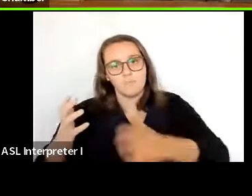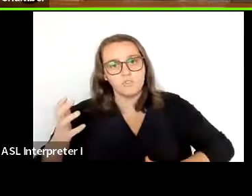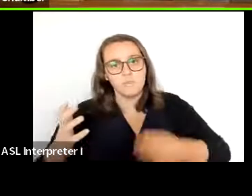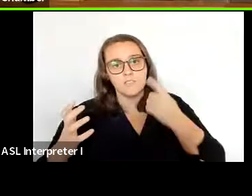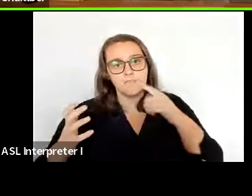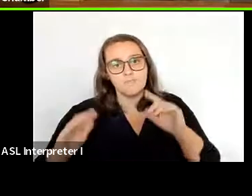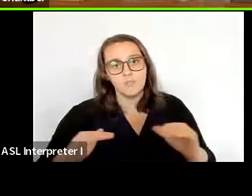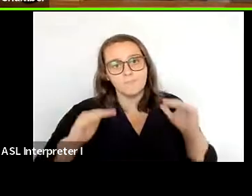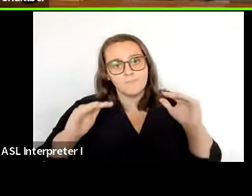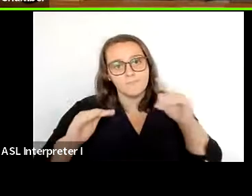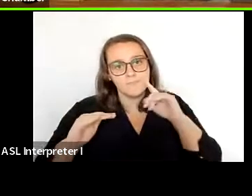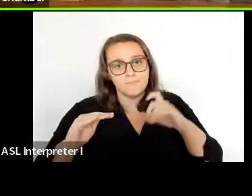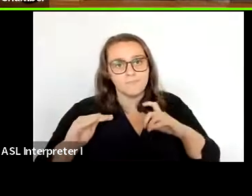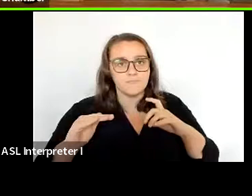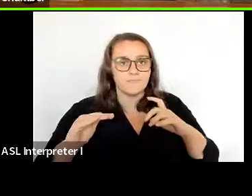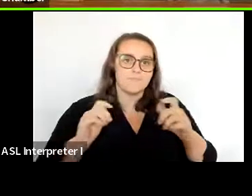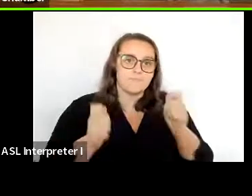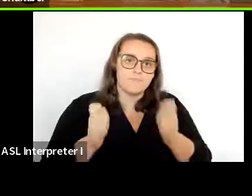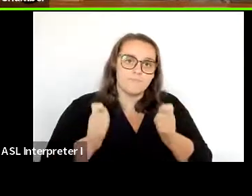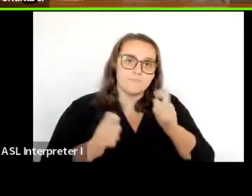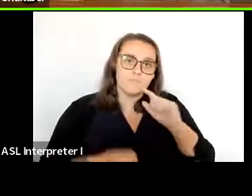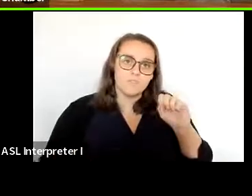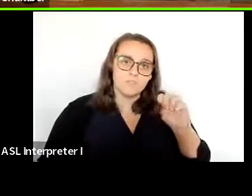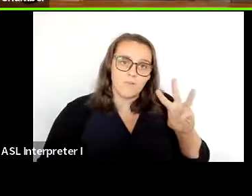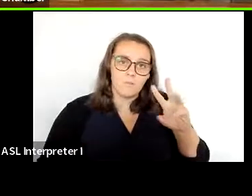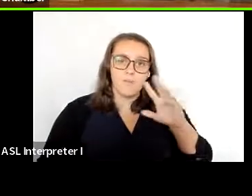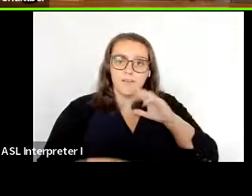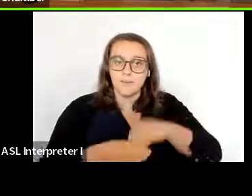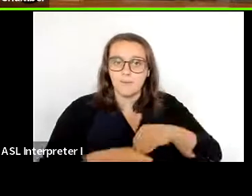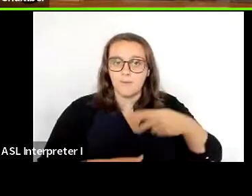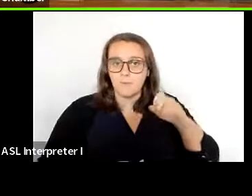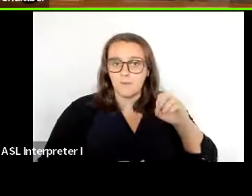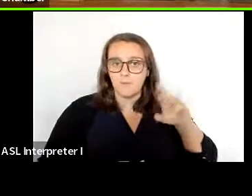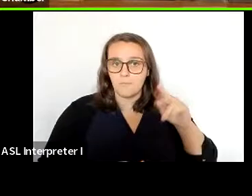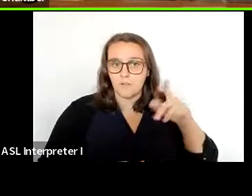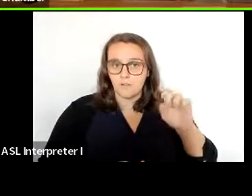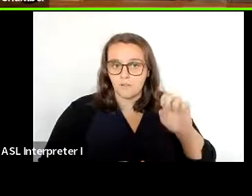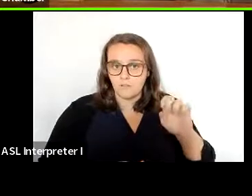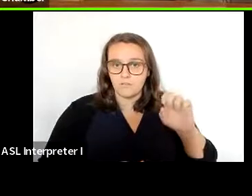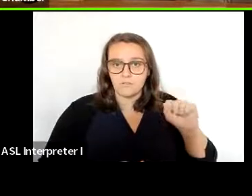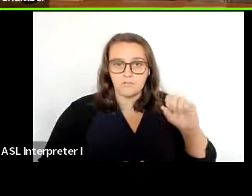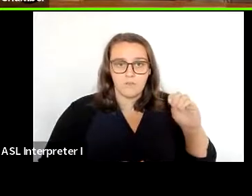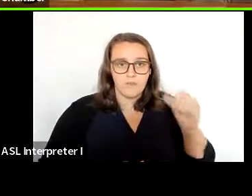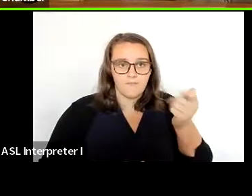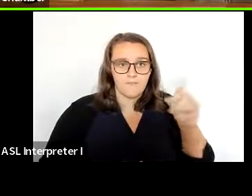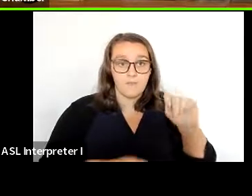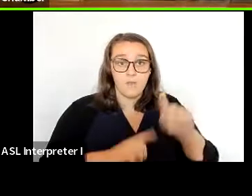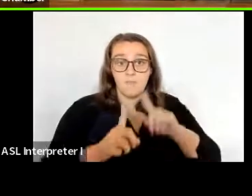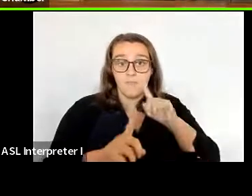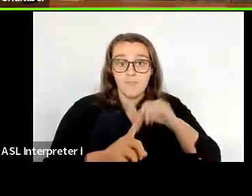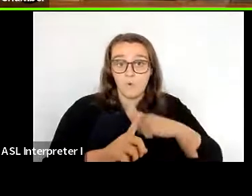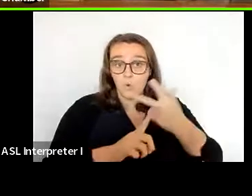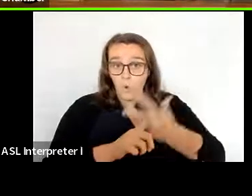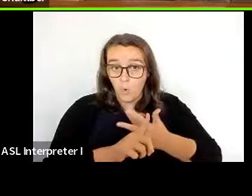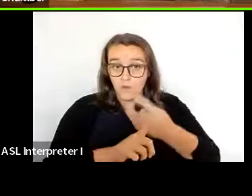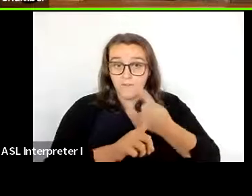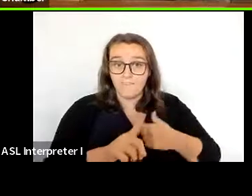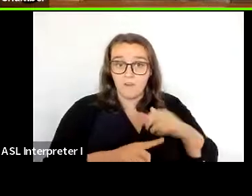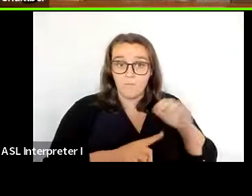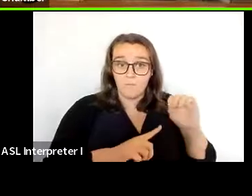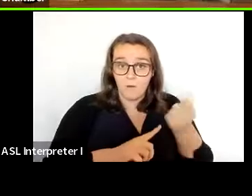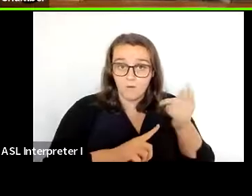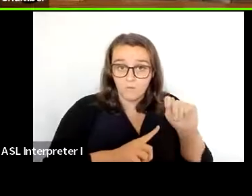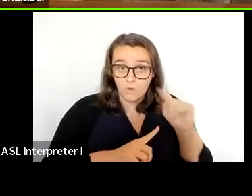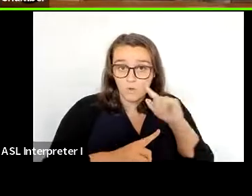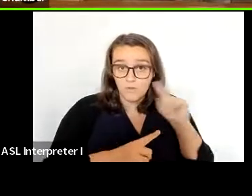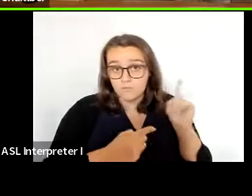PeopleSoft. But if you need to take a medical leave in the quarter from October to December, you can get